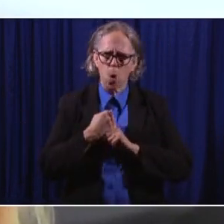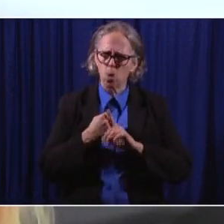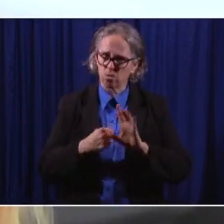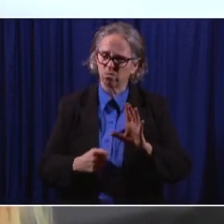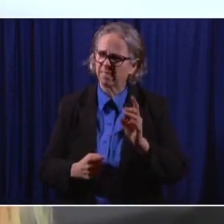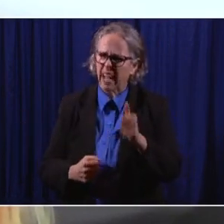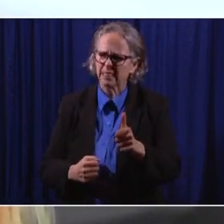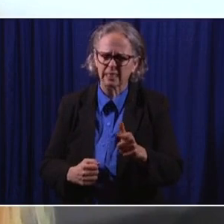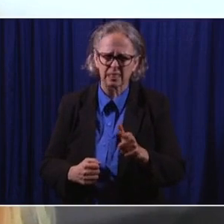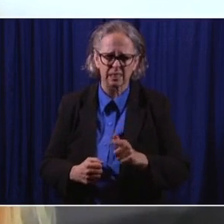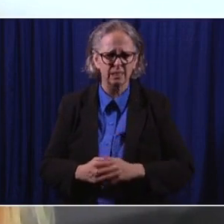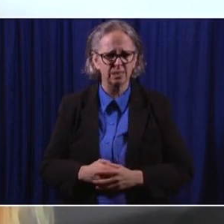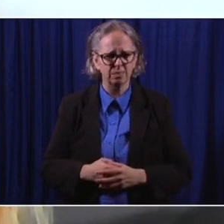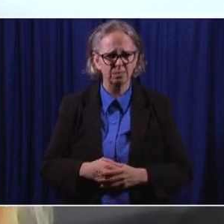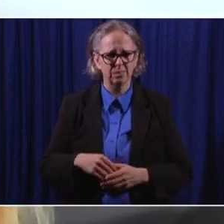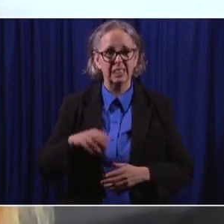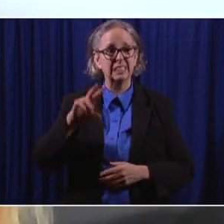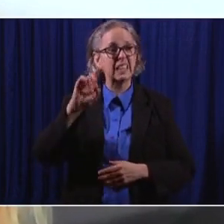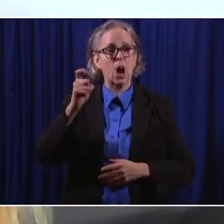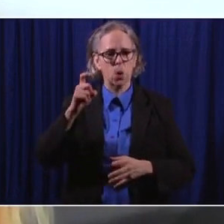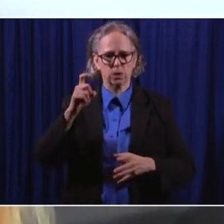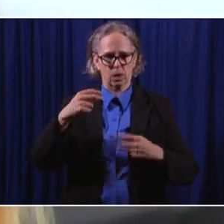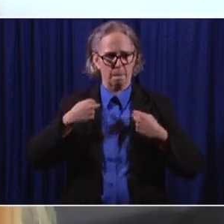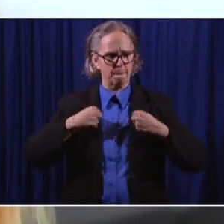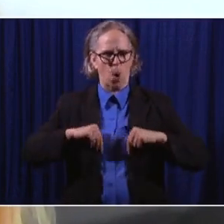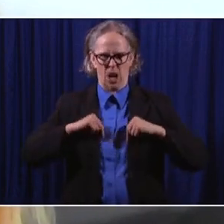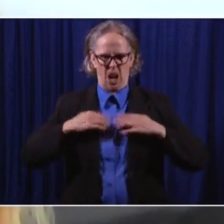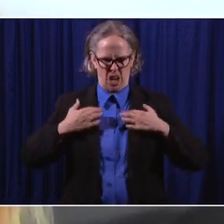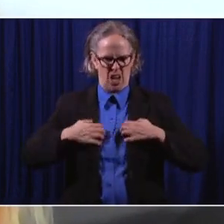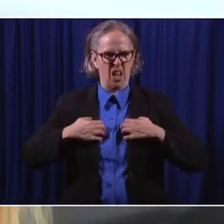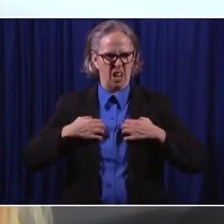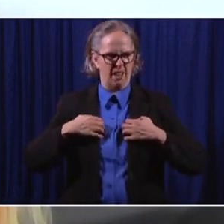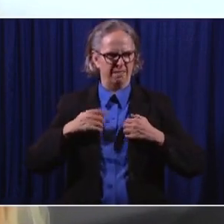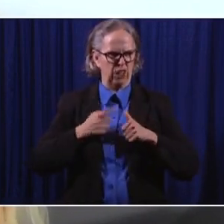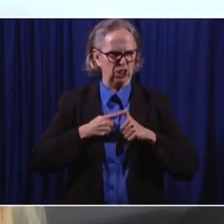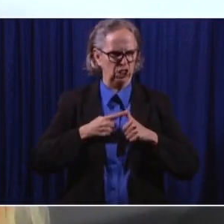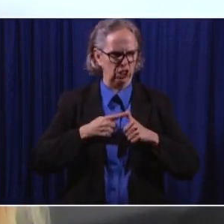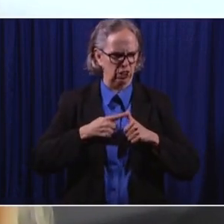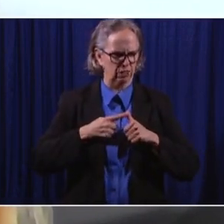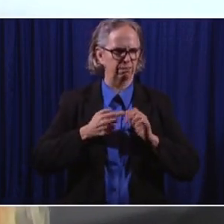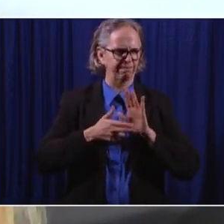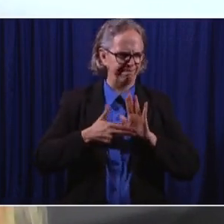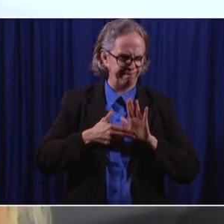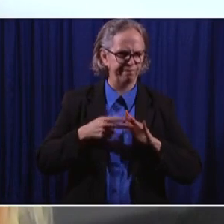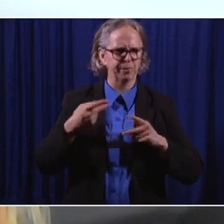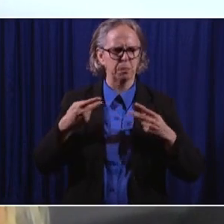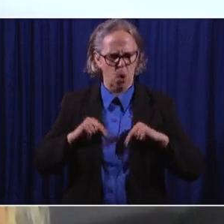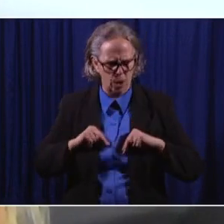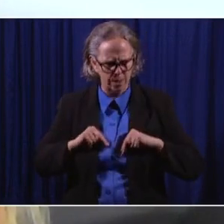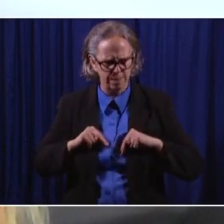Diagnosed with double lobe pneumonia, quickly progressed